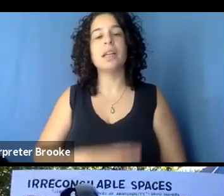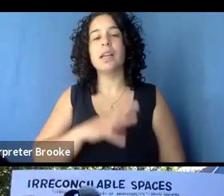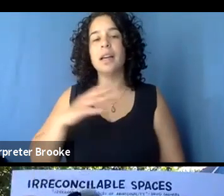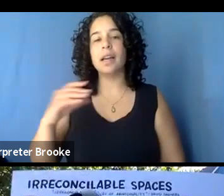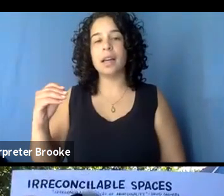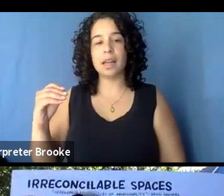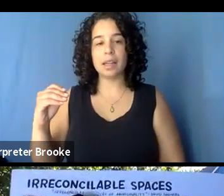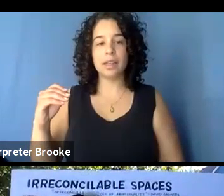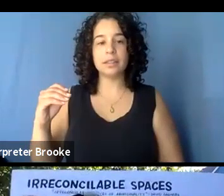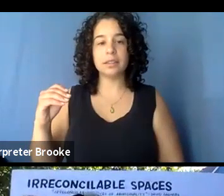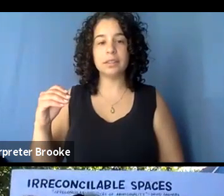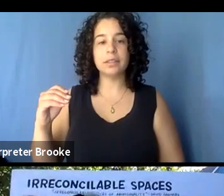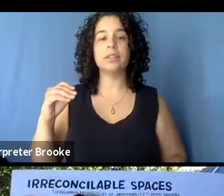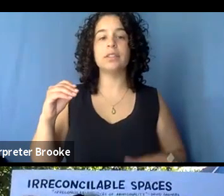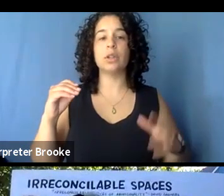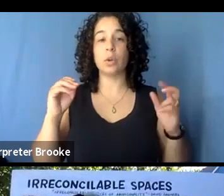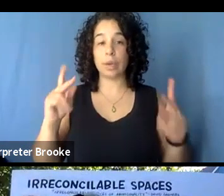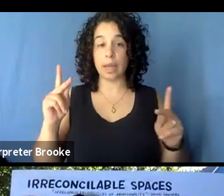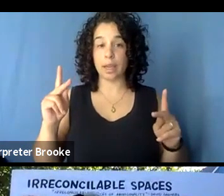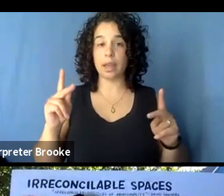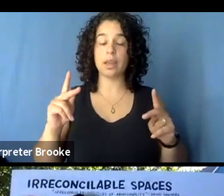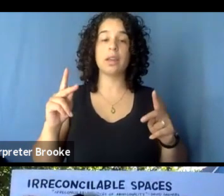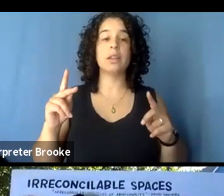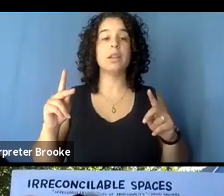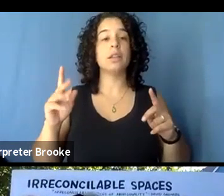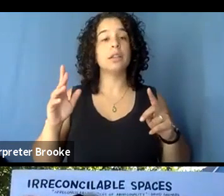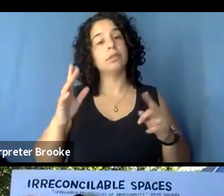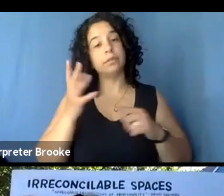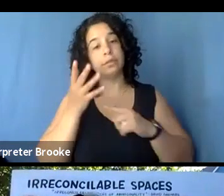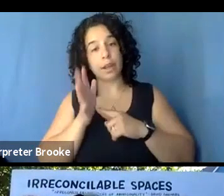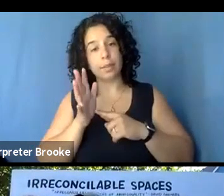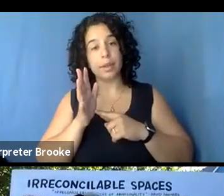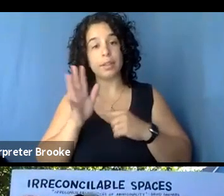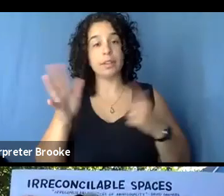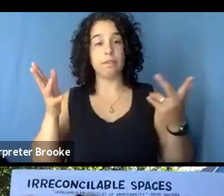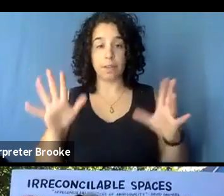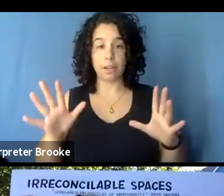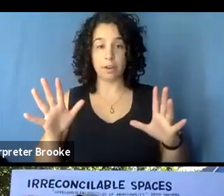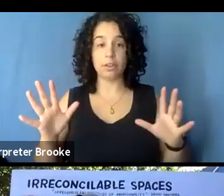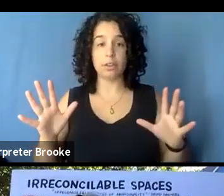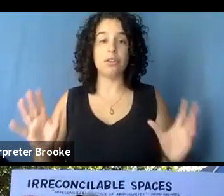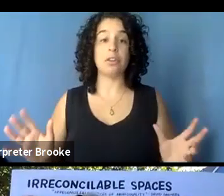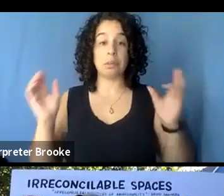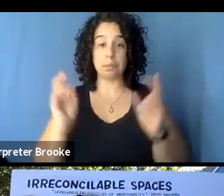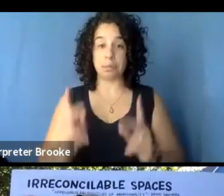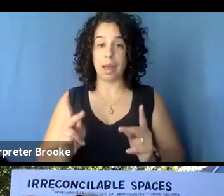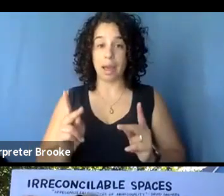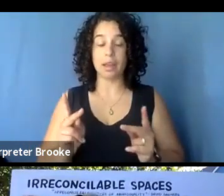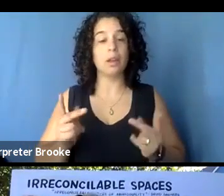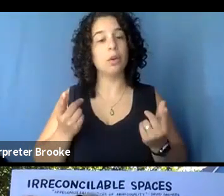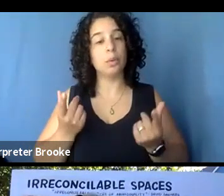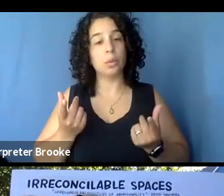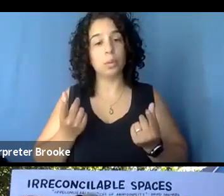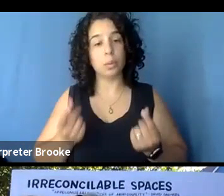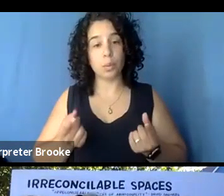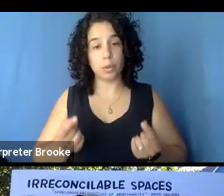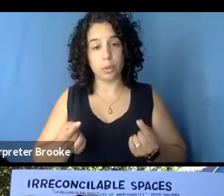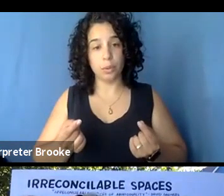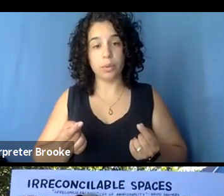When we return then, however, from this task, from when we return from our task, I'll